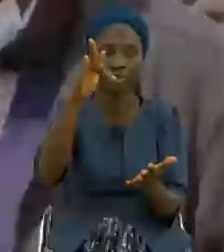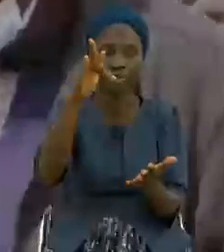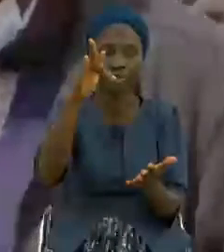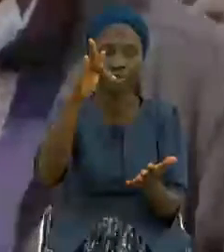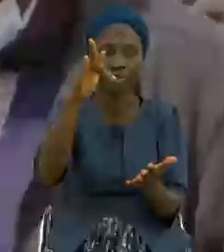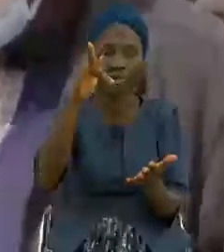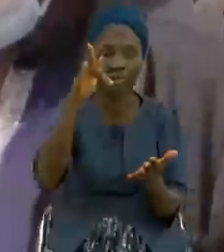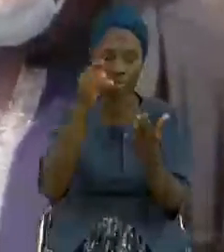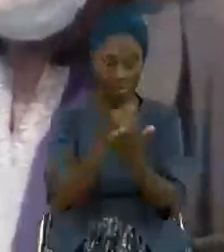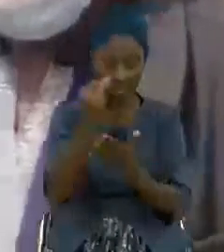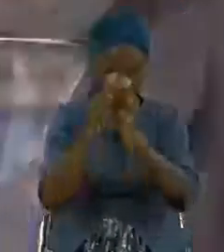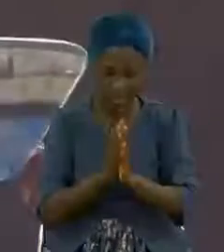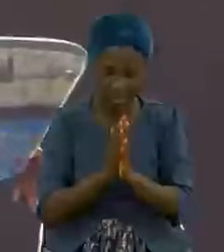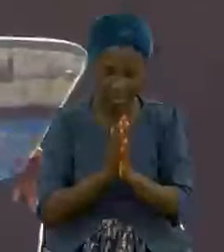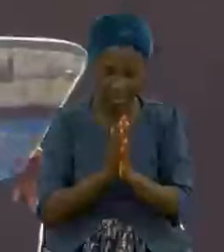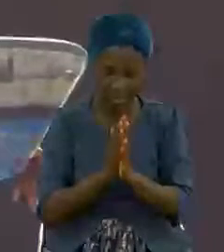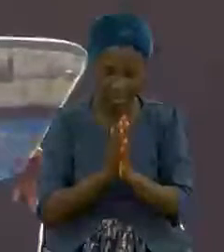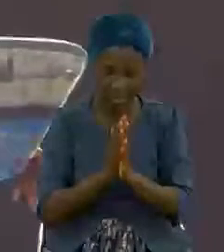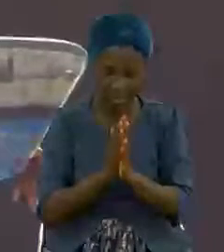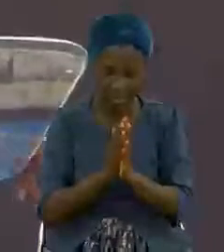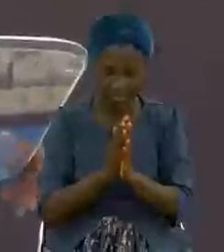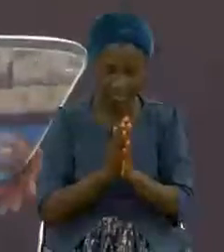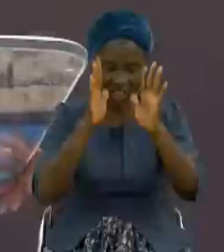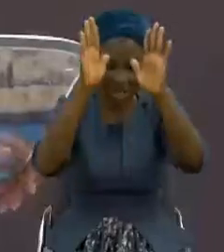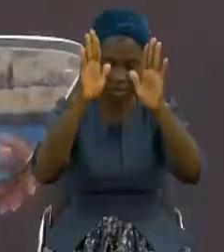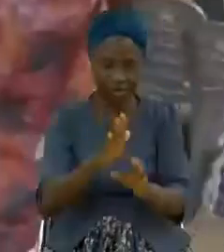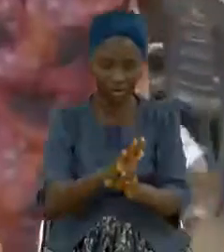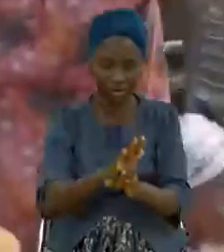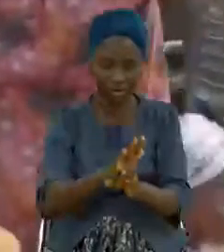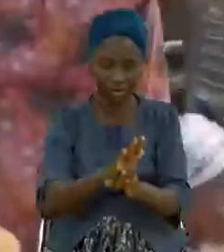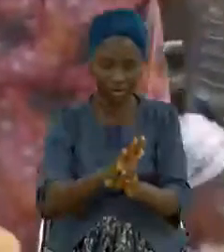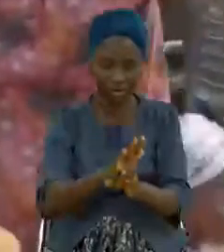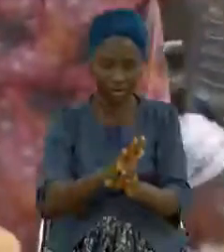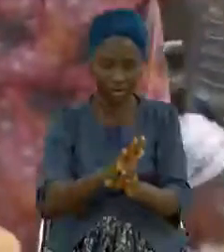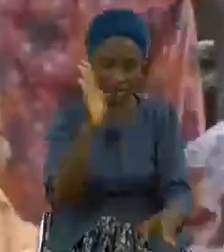Miracle Explosion Crusade, amen.